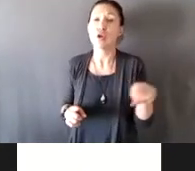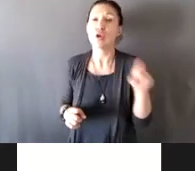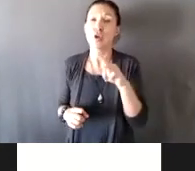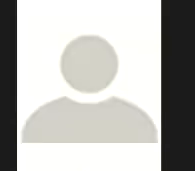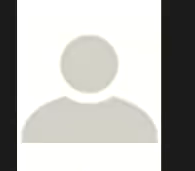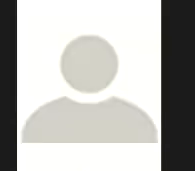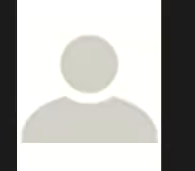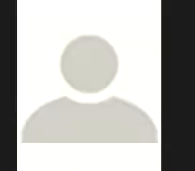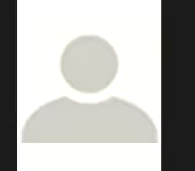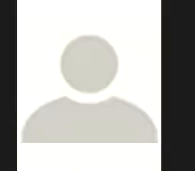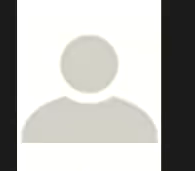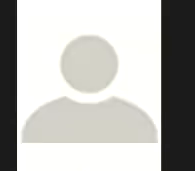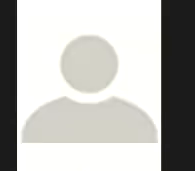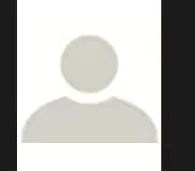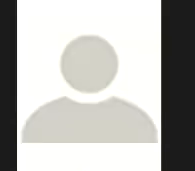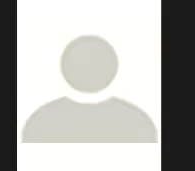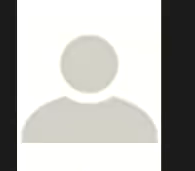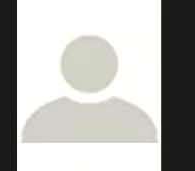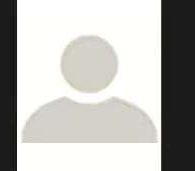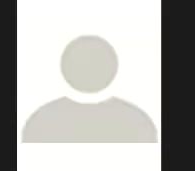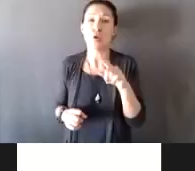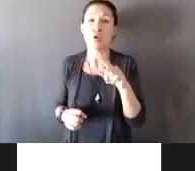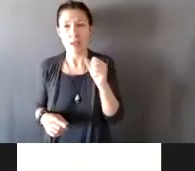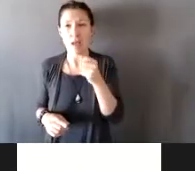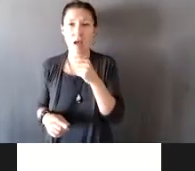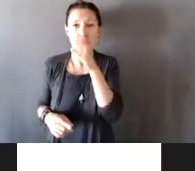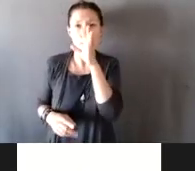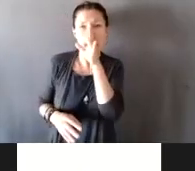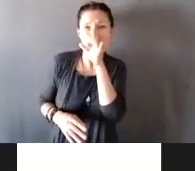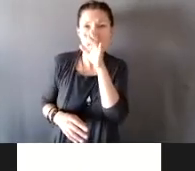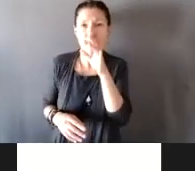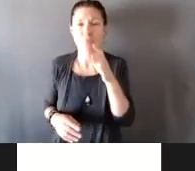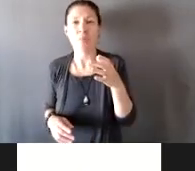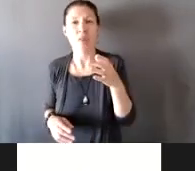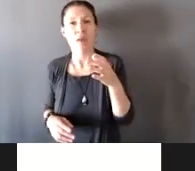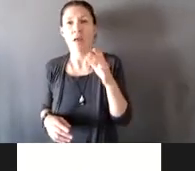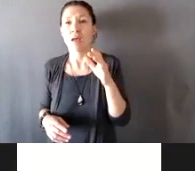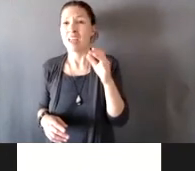or message me, and I'll pass the virtual mic to you.